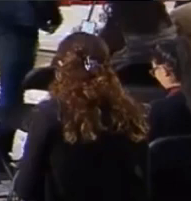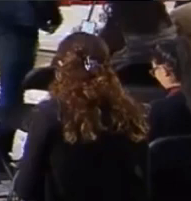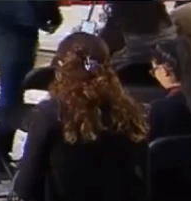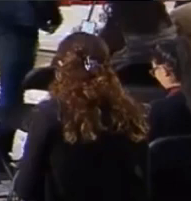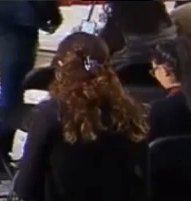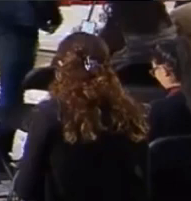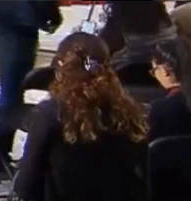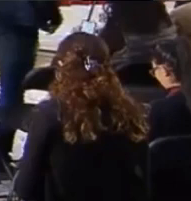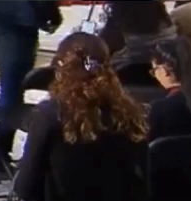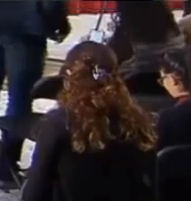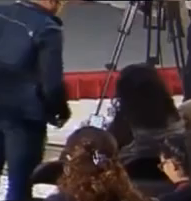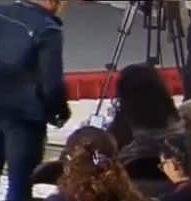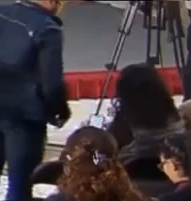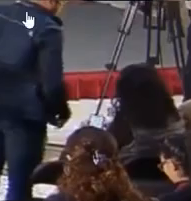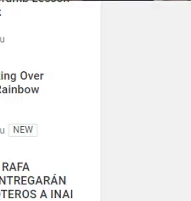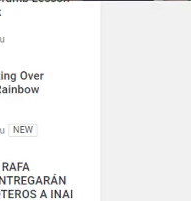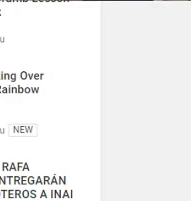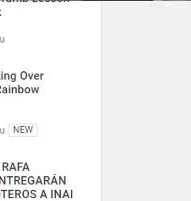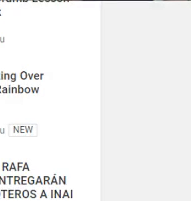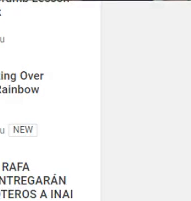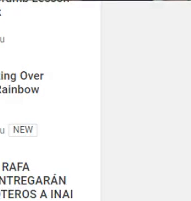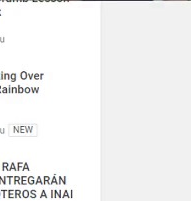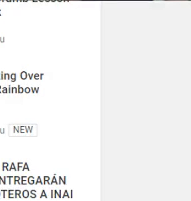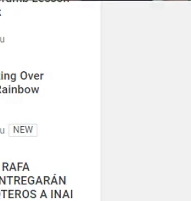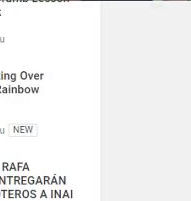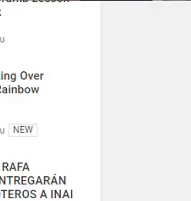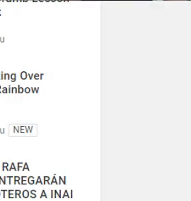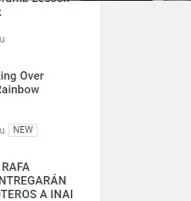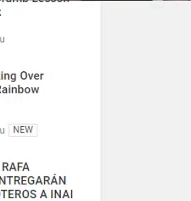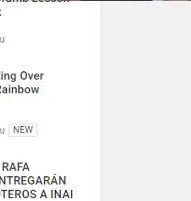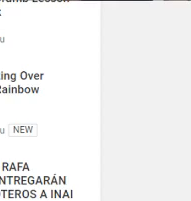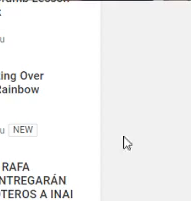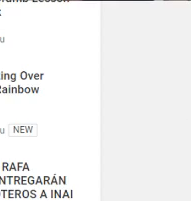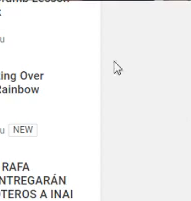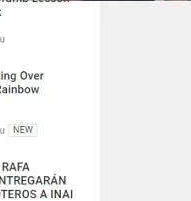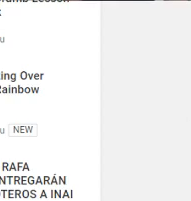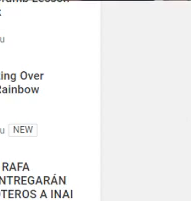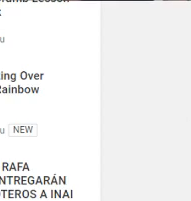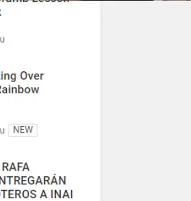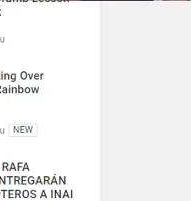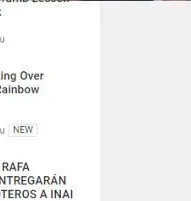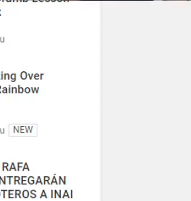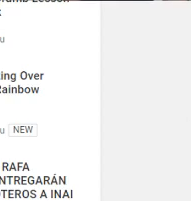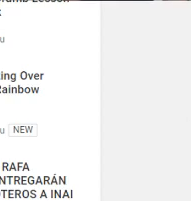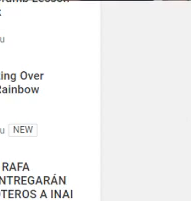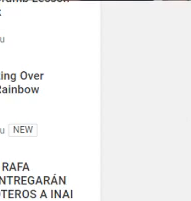say, man. I've been wanting to,